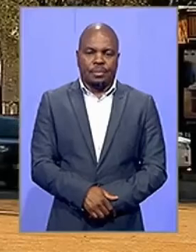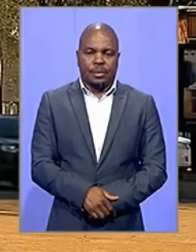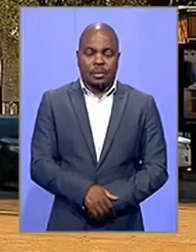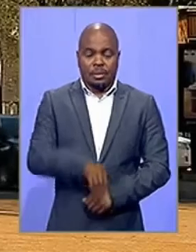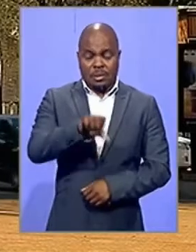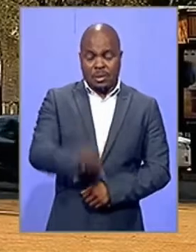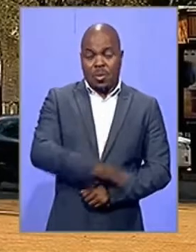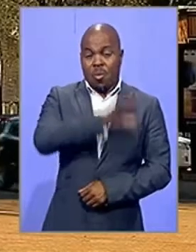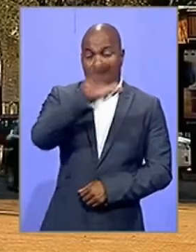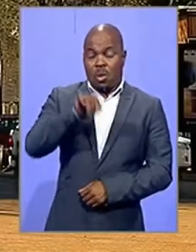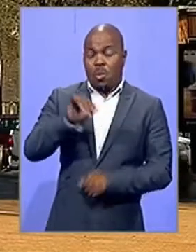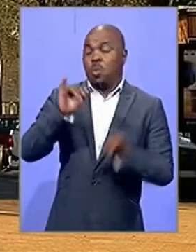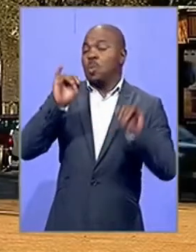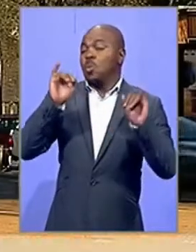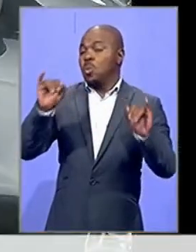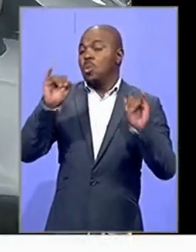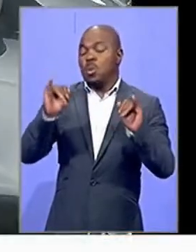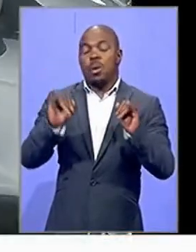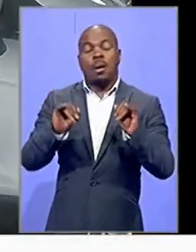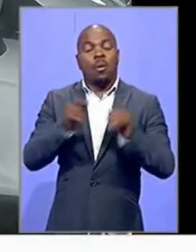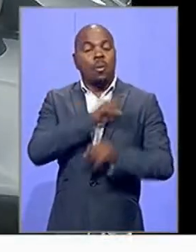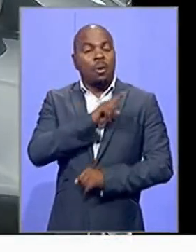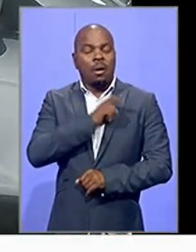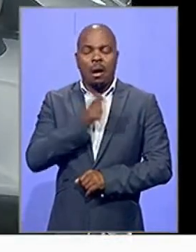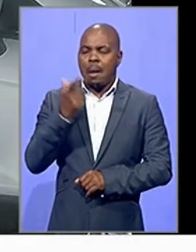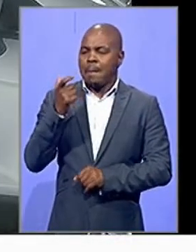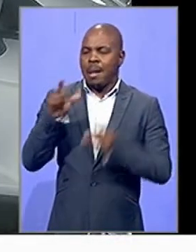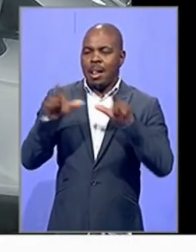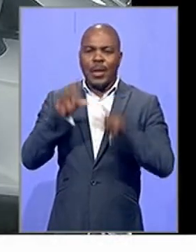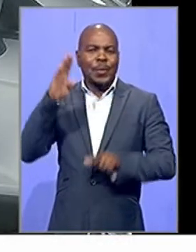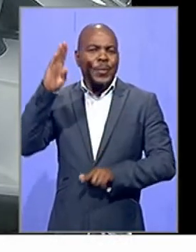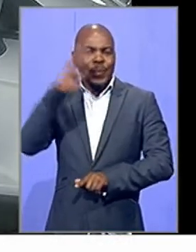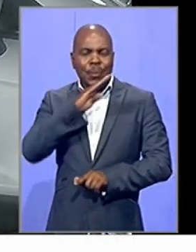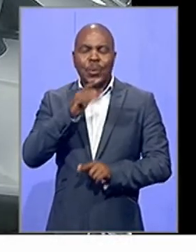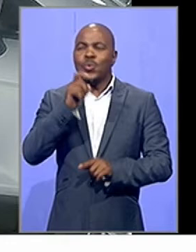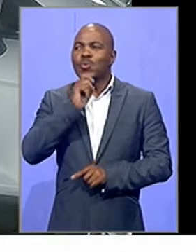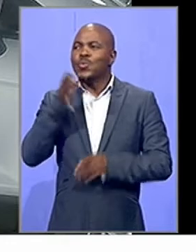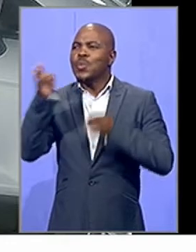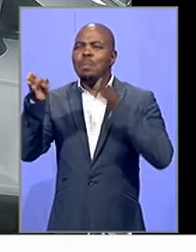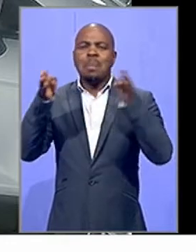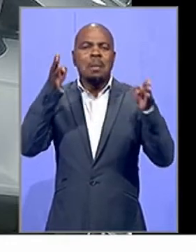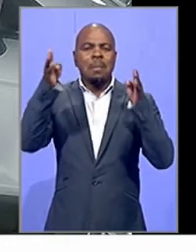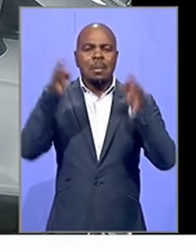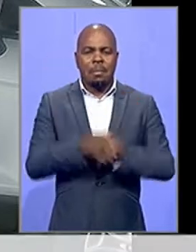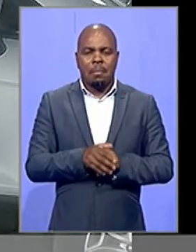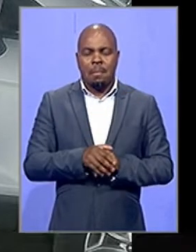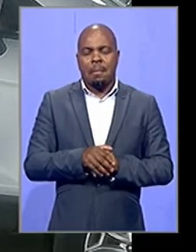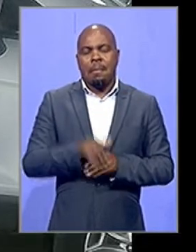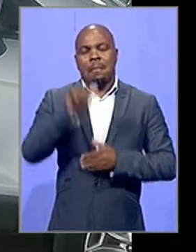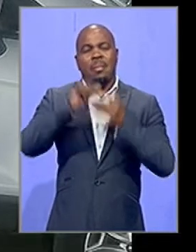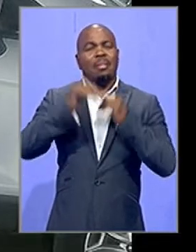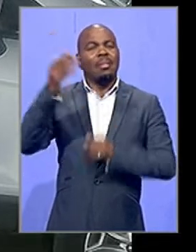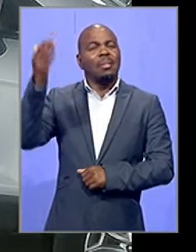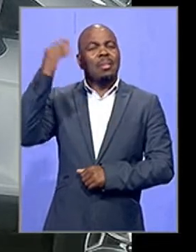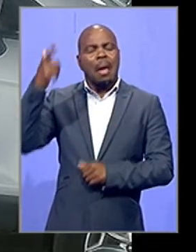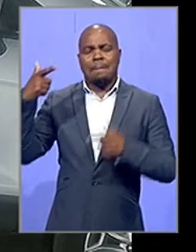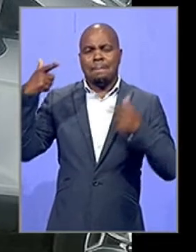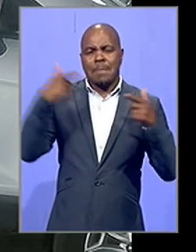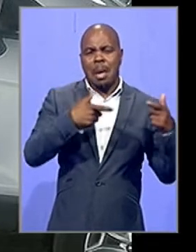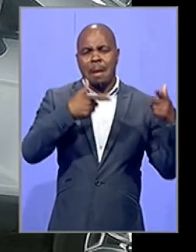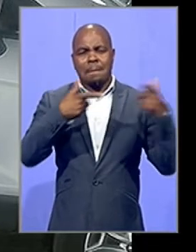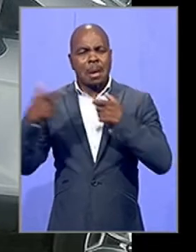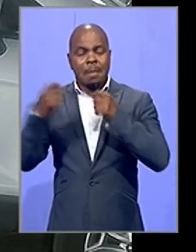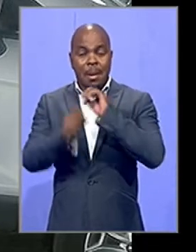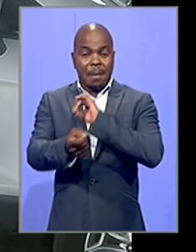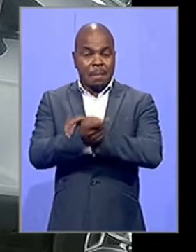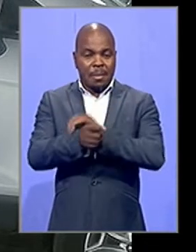Naga e wetswe ke tlhatlharuane ka ntlha ya tiriso ya ditlhobolo tse di seng ka fa molaong. Mo dibekeng tse di fetileng go ntse le dithunyano tseo di